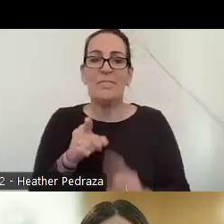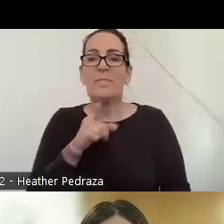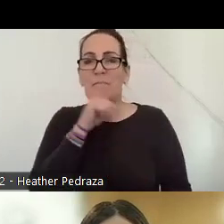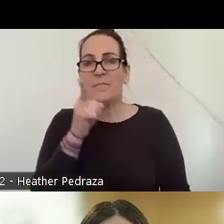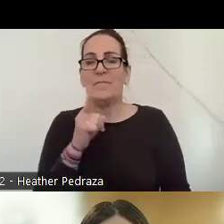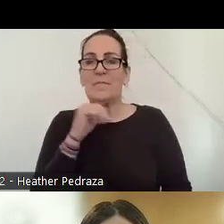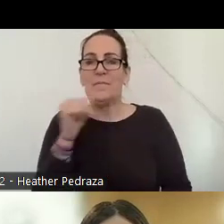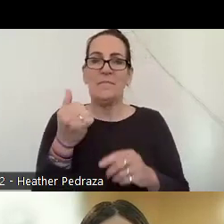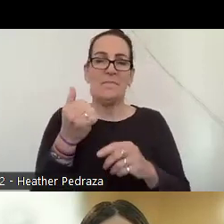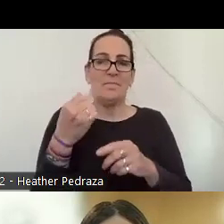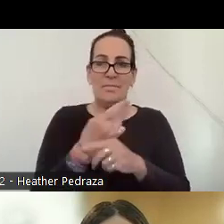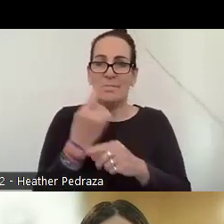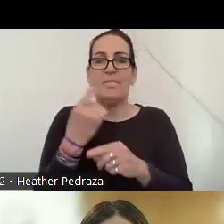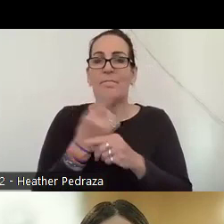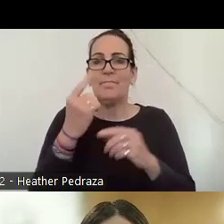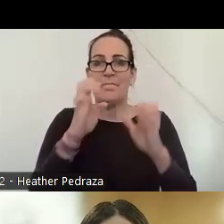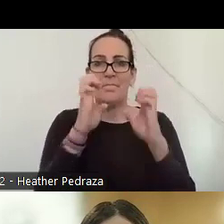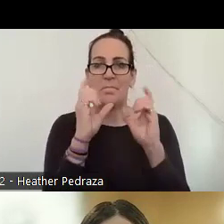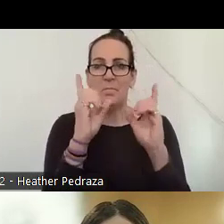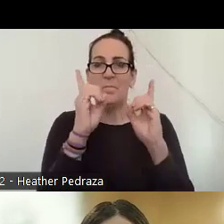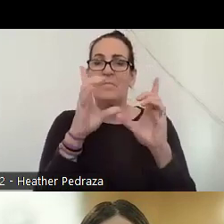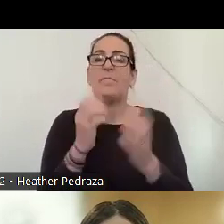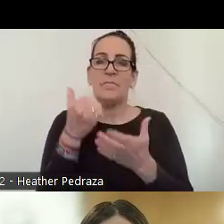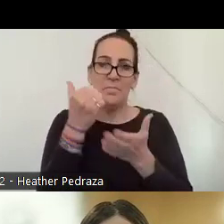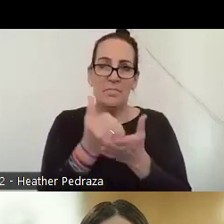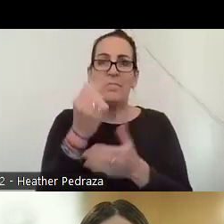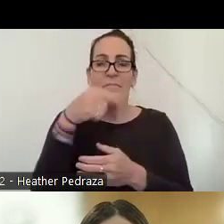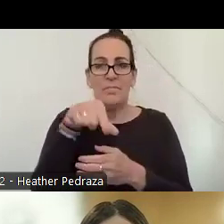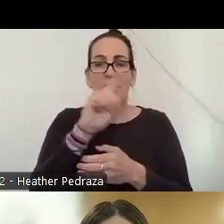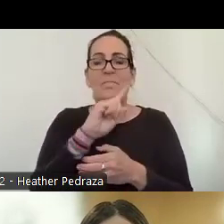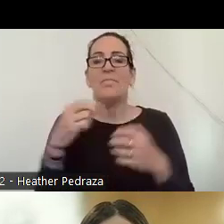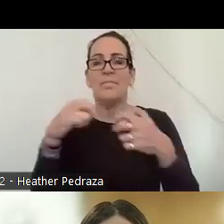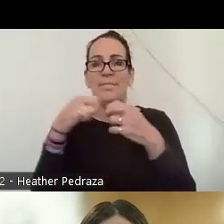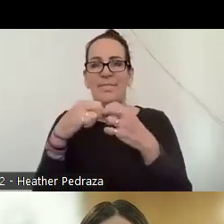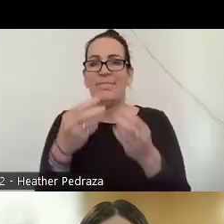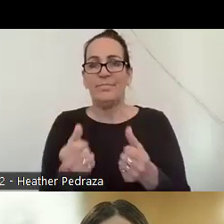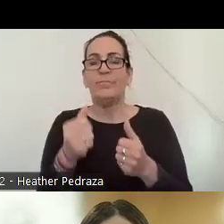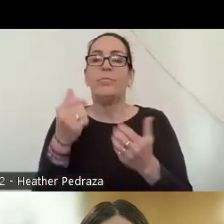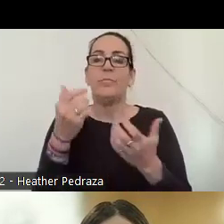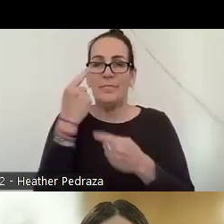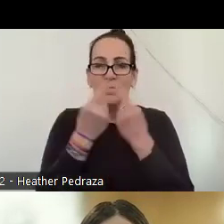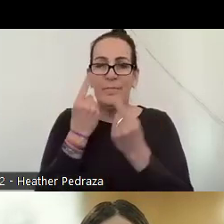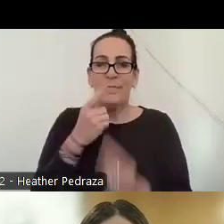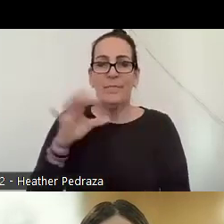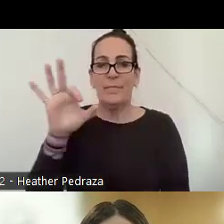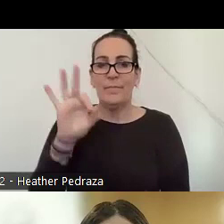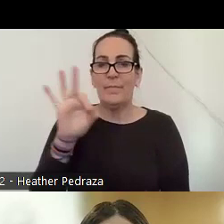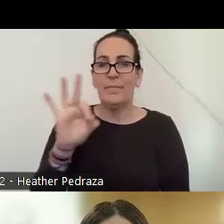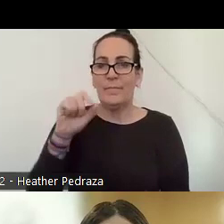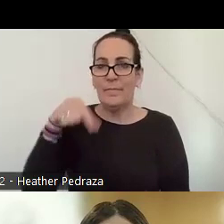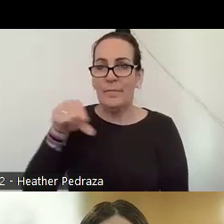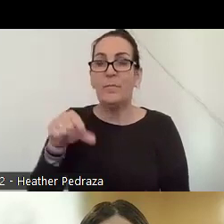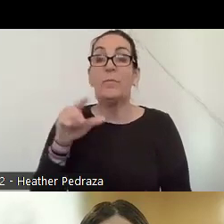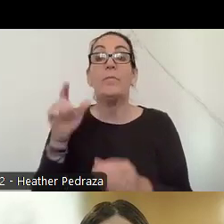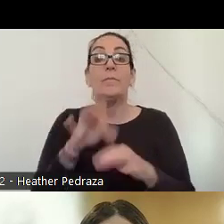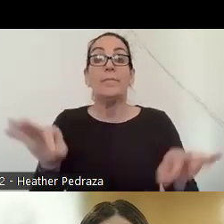proper education and the right allocation of resources to this problem. I think the FQs serve an important